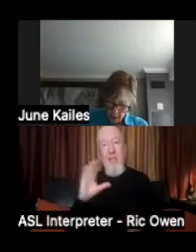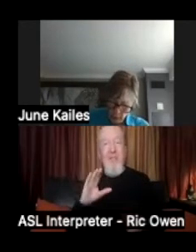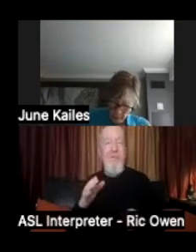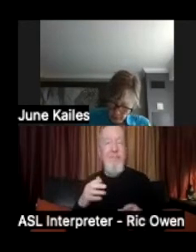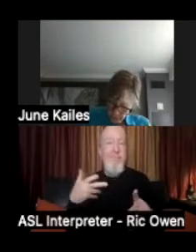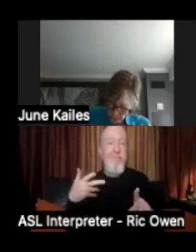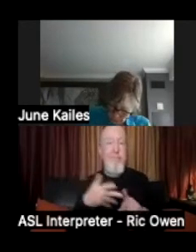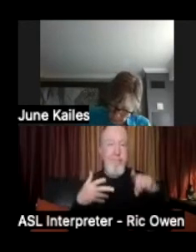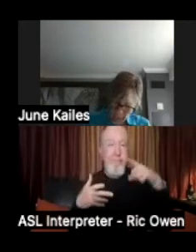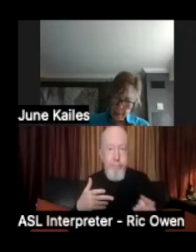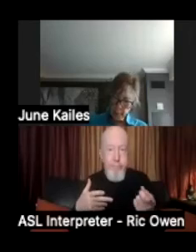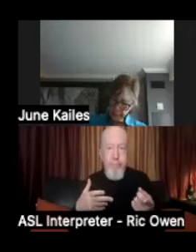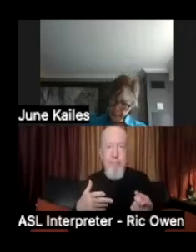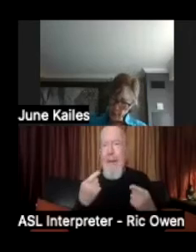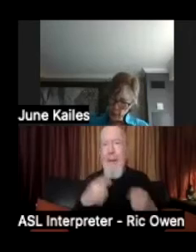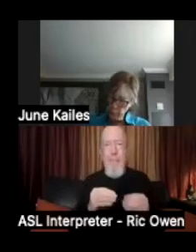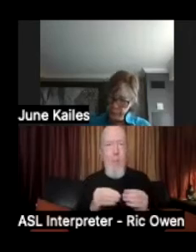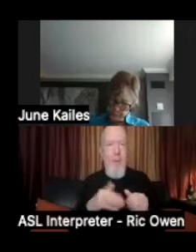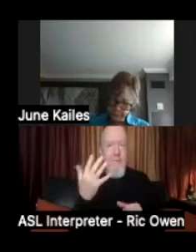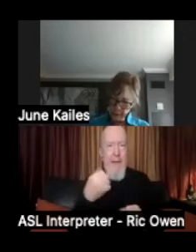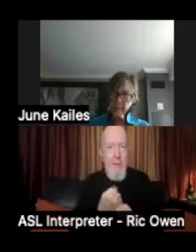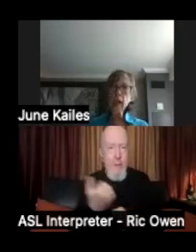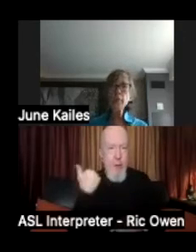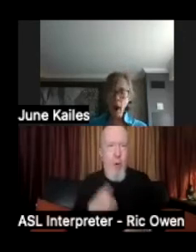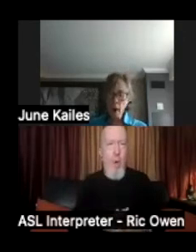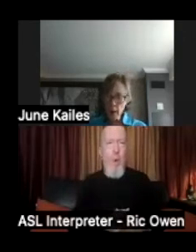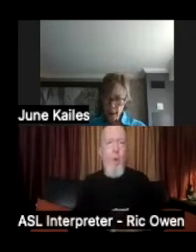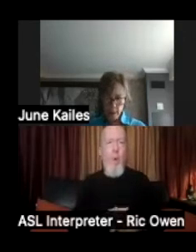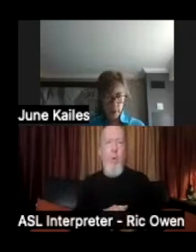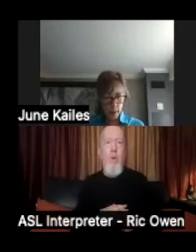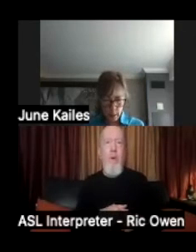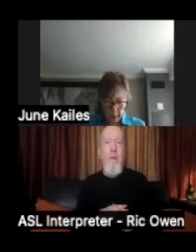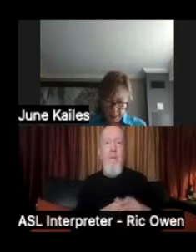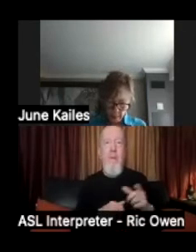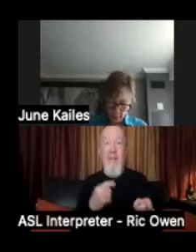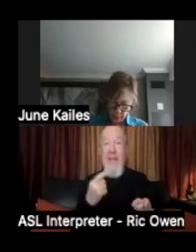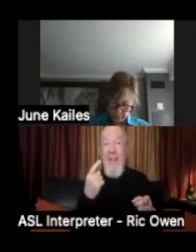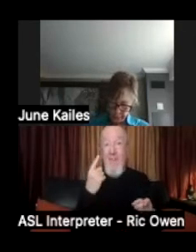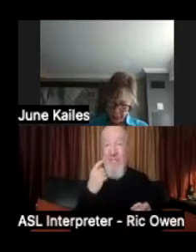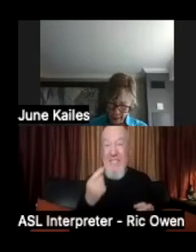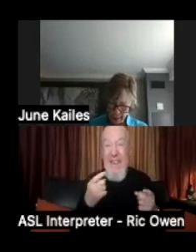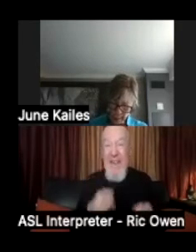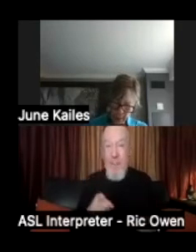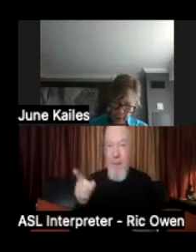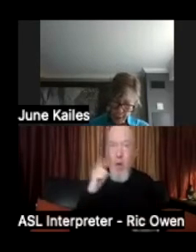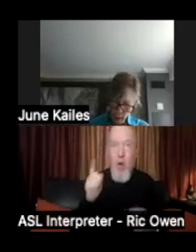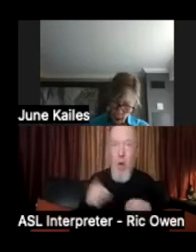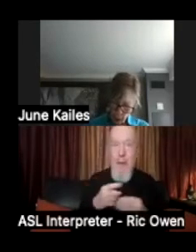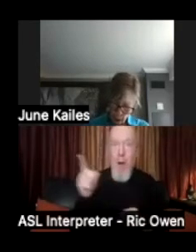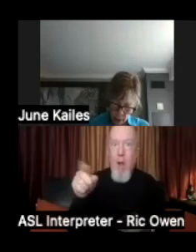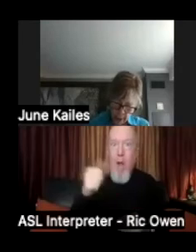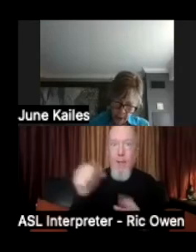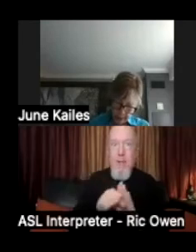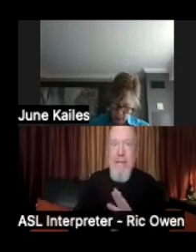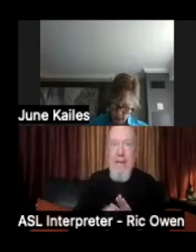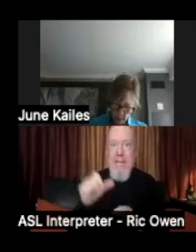years ago. After hearing about a recent 10-day power outage in another state, he